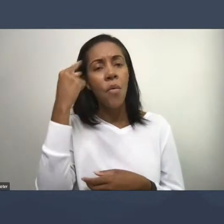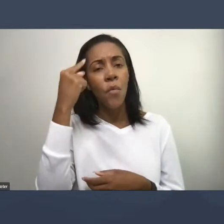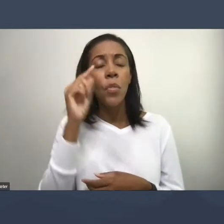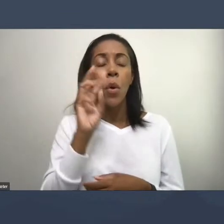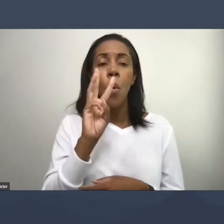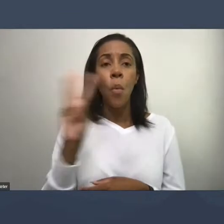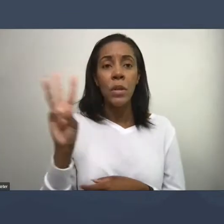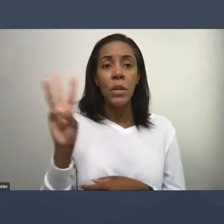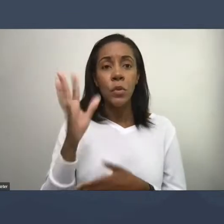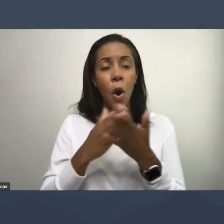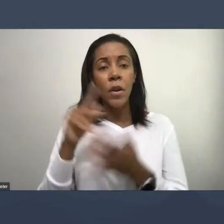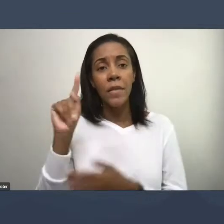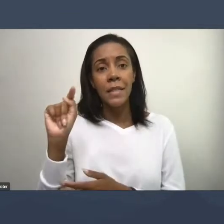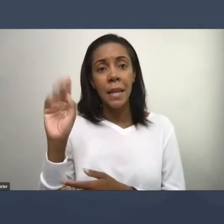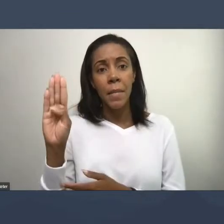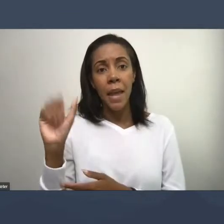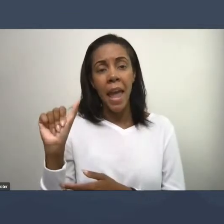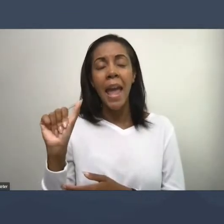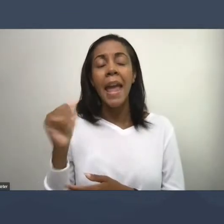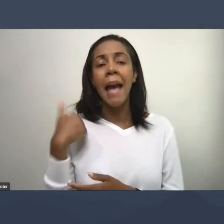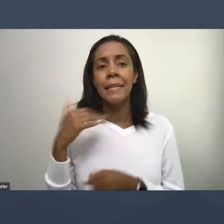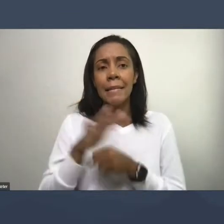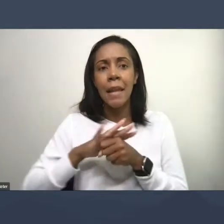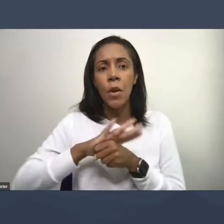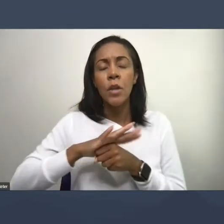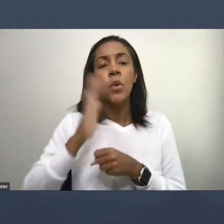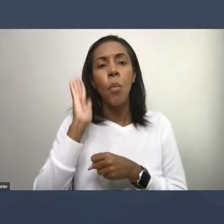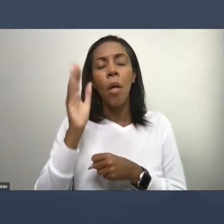TVA. He's got this area, and so he's going to give you all an update on that.